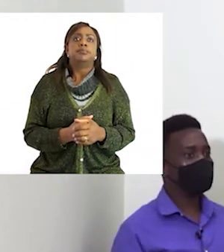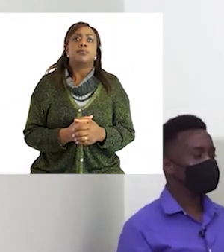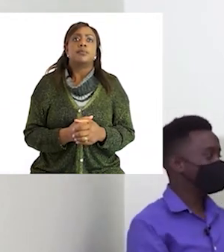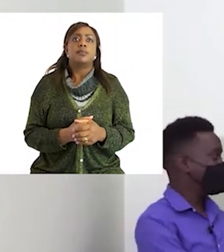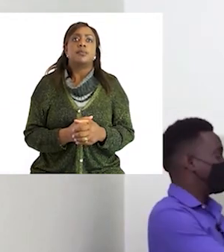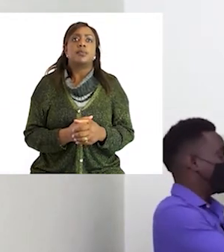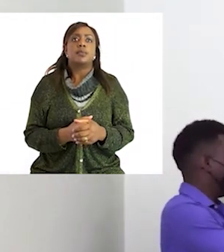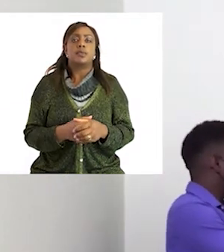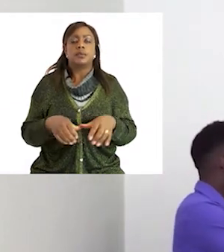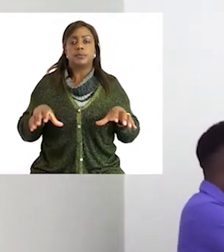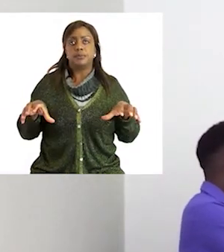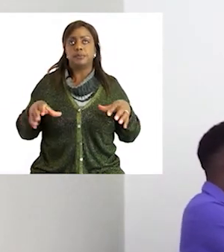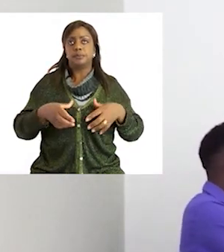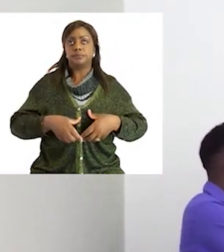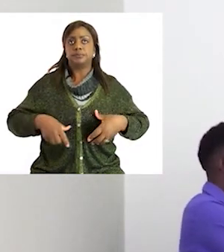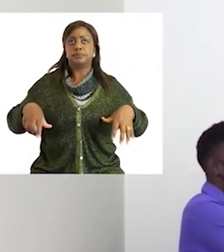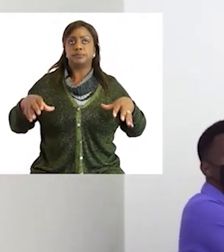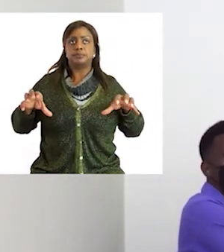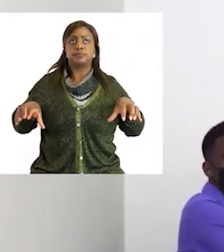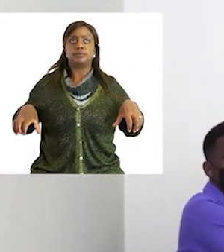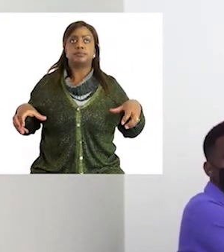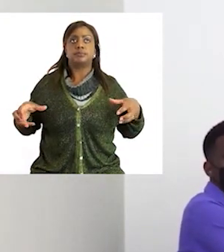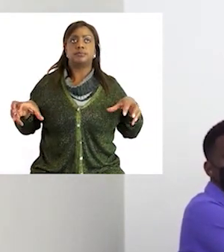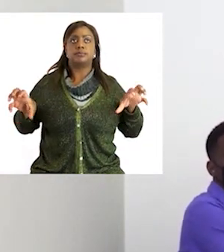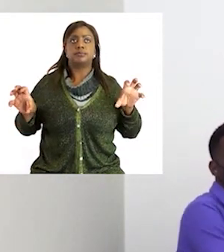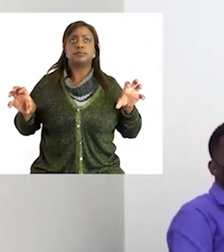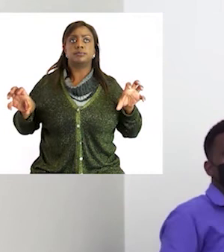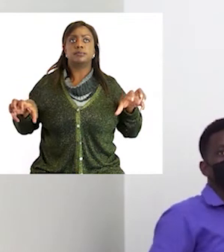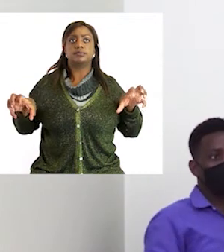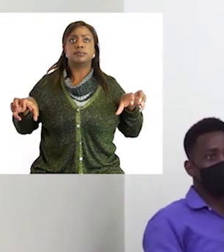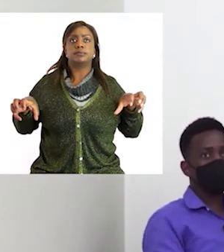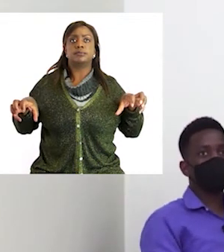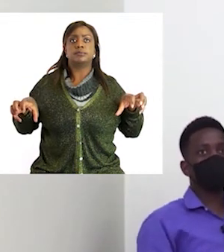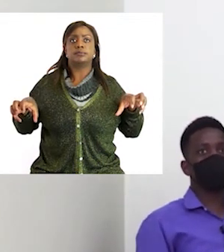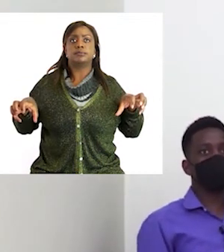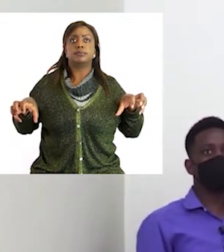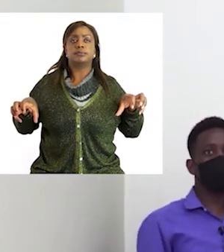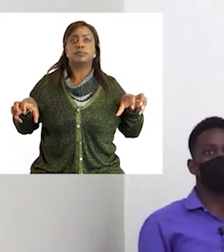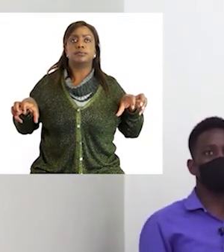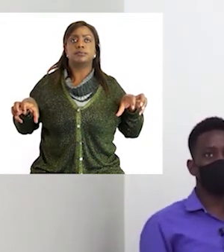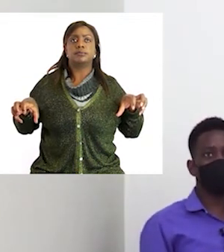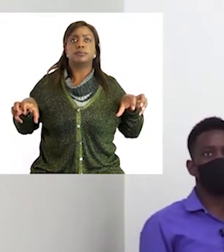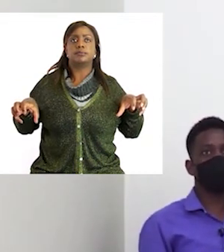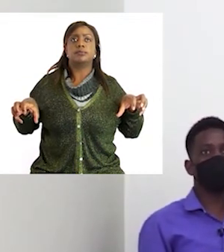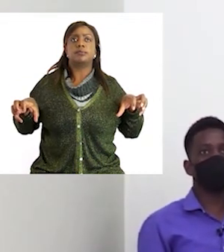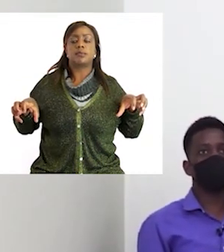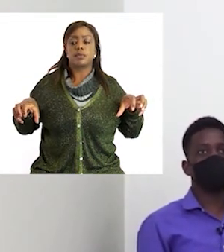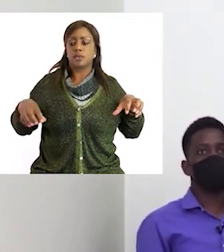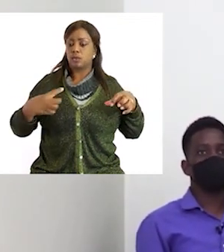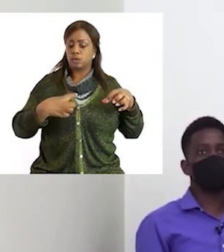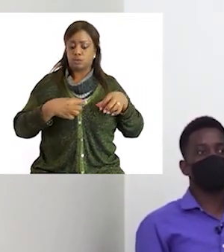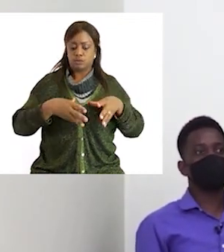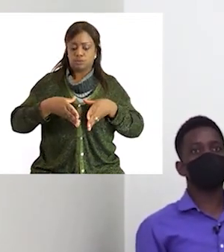me, I have the female reproductive organ. And we are now just going to label it, and